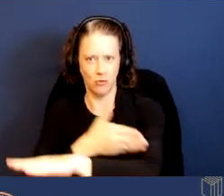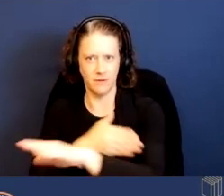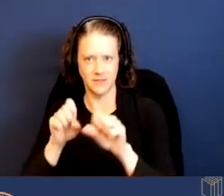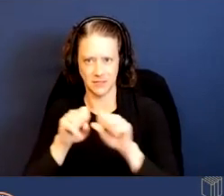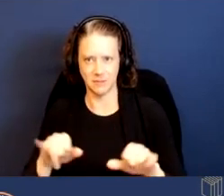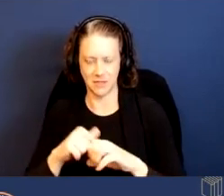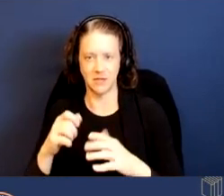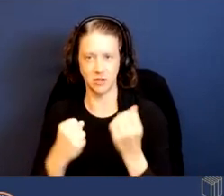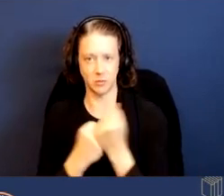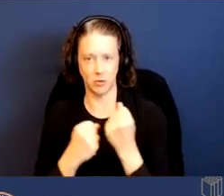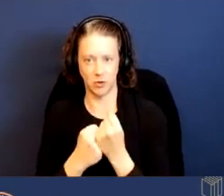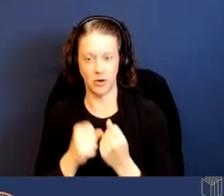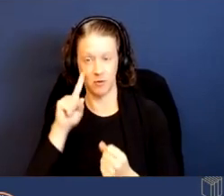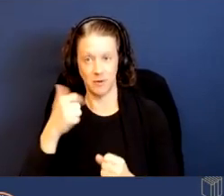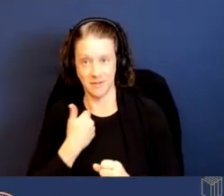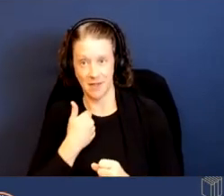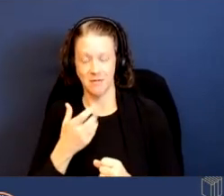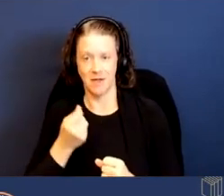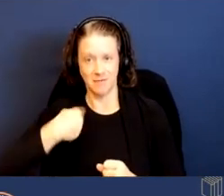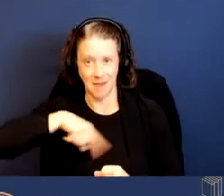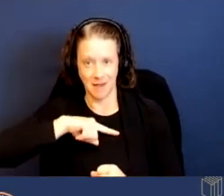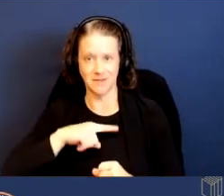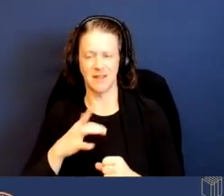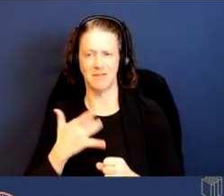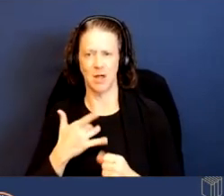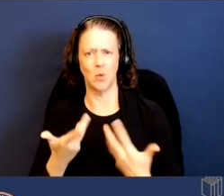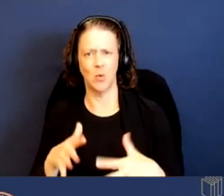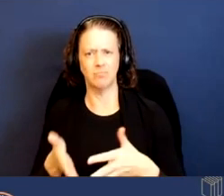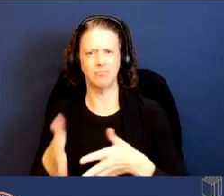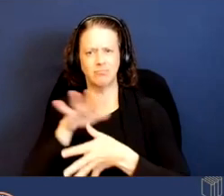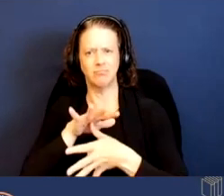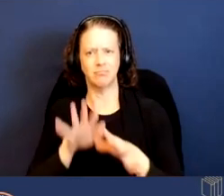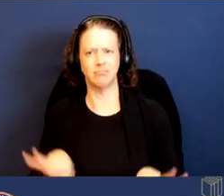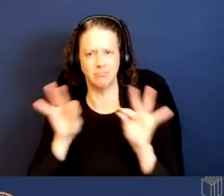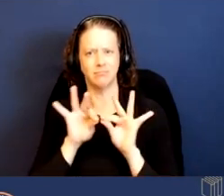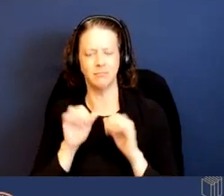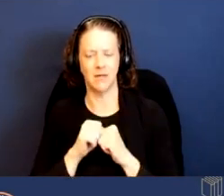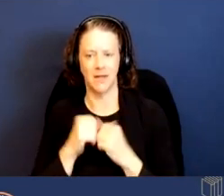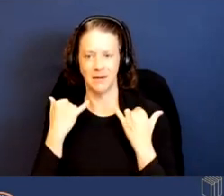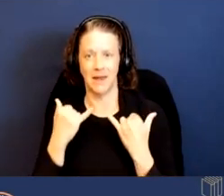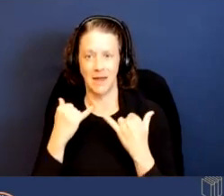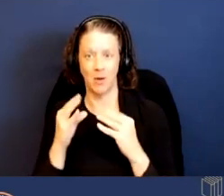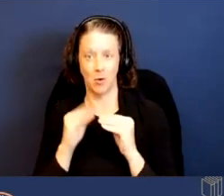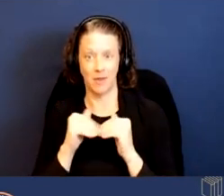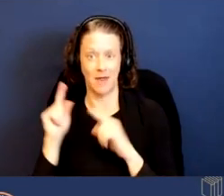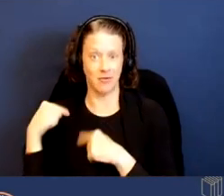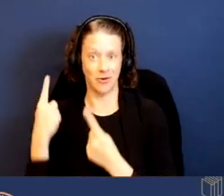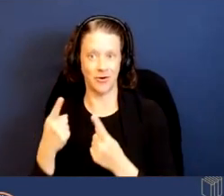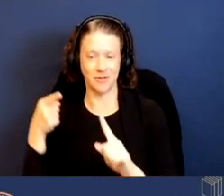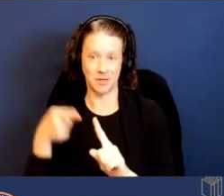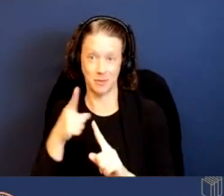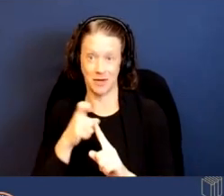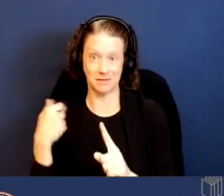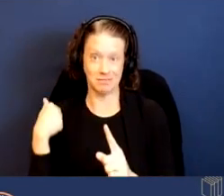so that for me and for us is, I think, extremely critical, like I said, now more than ever, especially given the fall. And